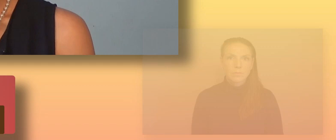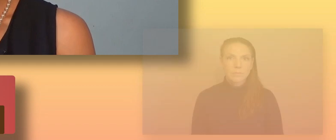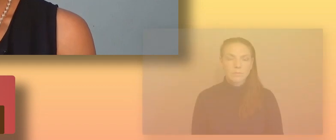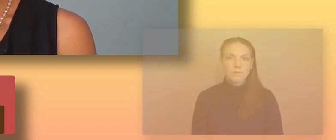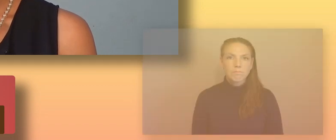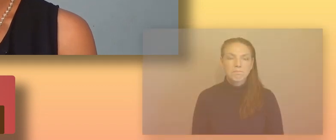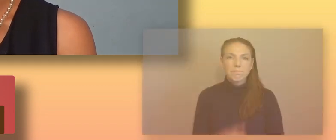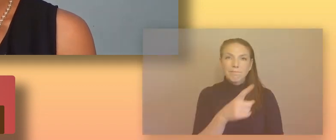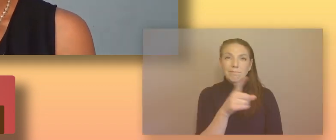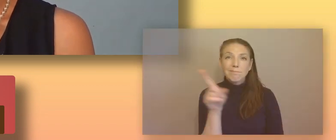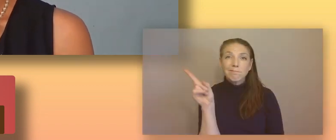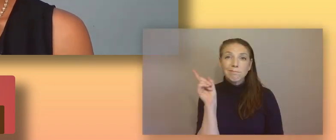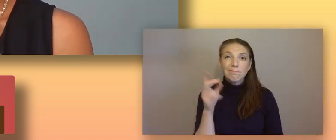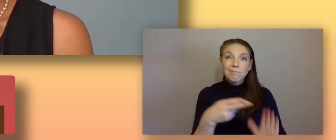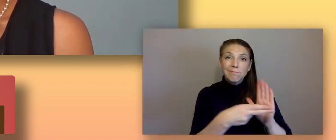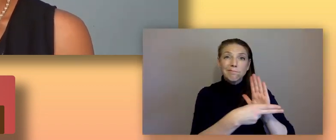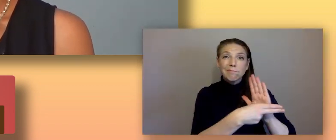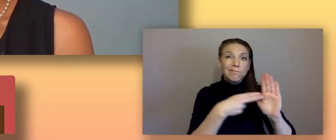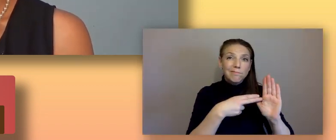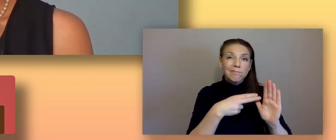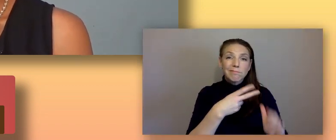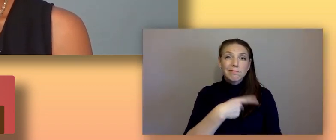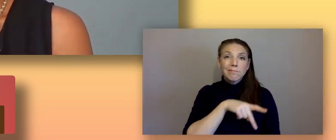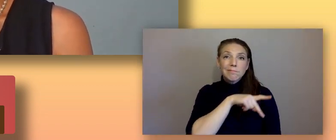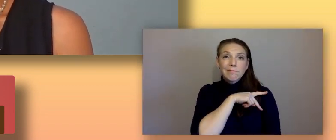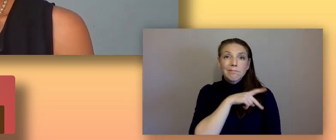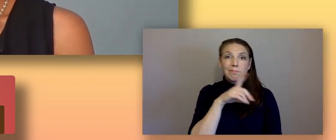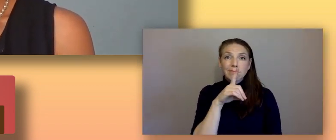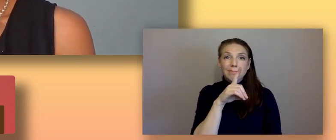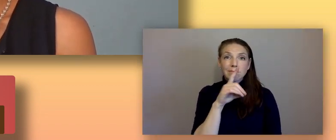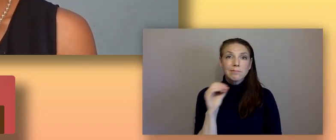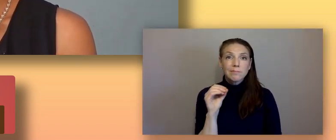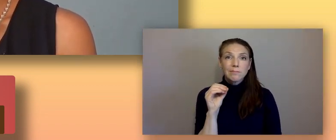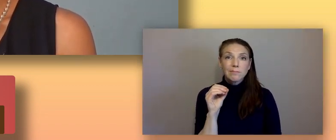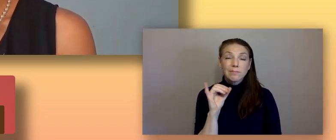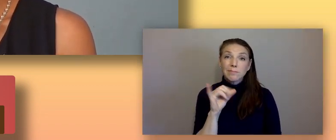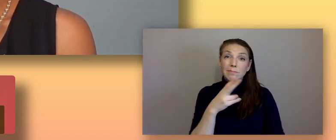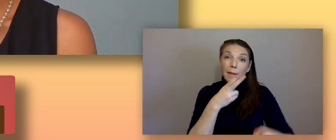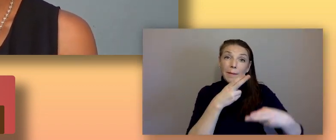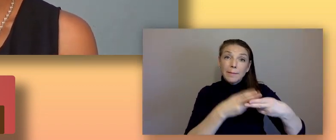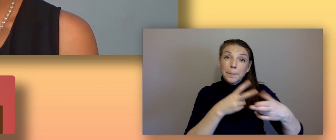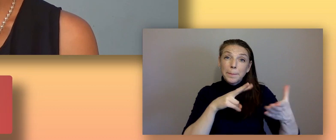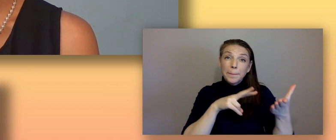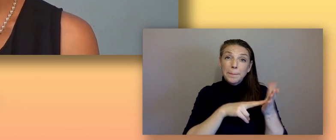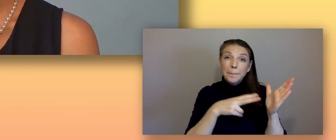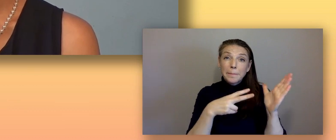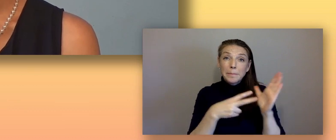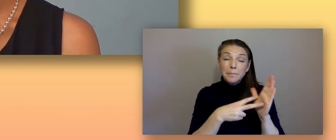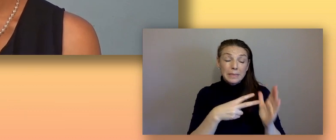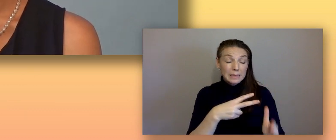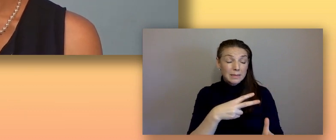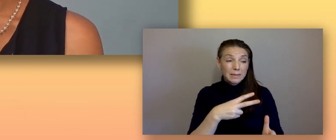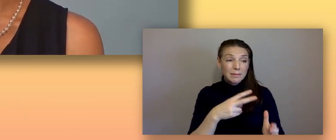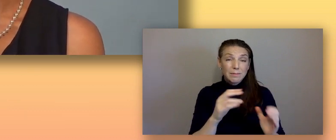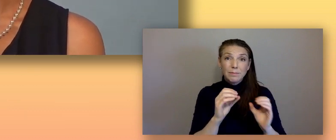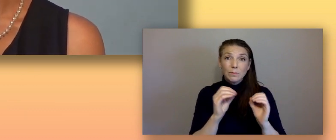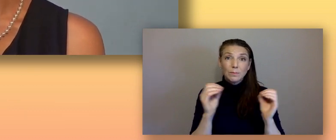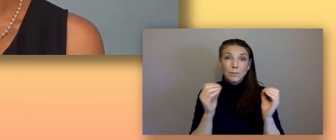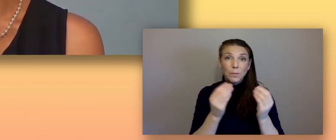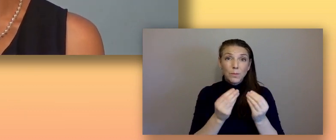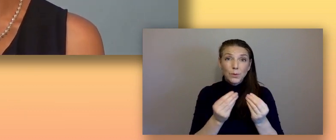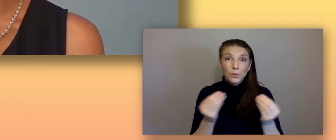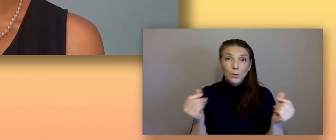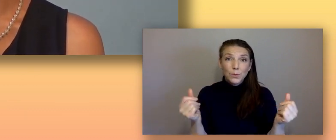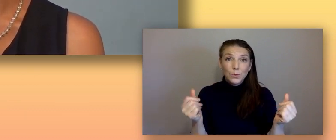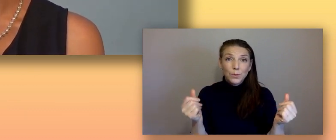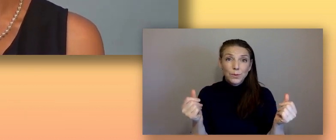They call it a personality disorder. And the name implies that there is no cure, that there is